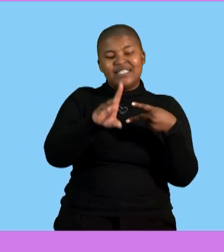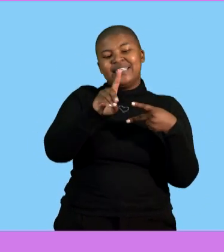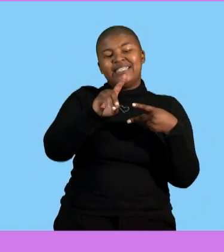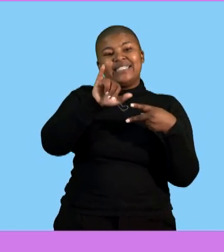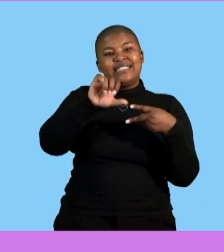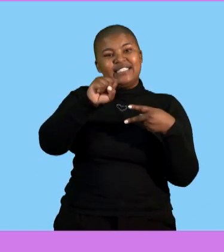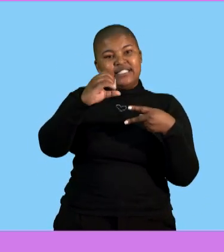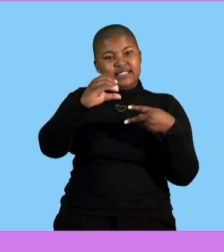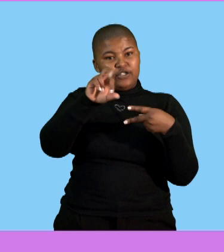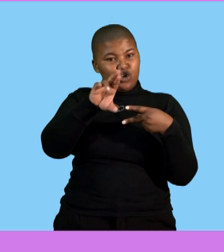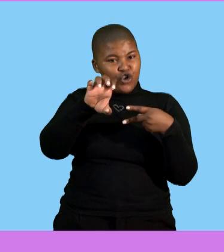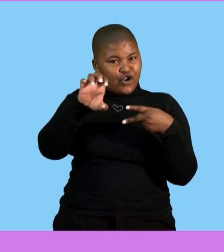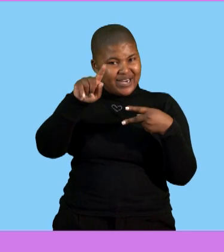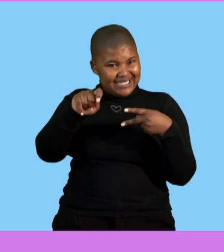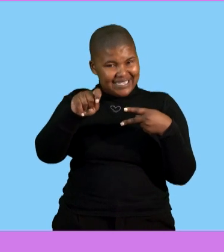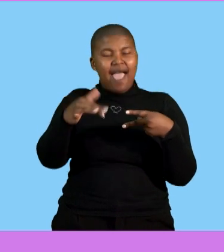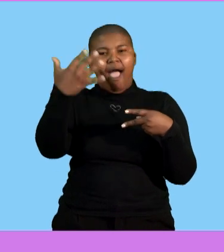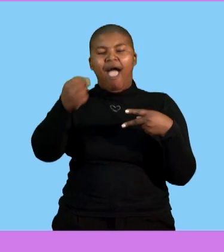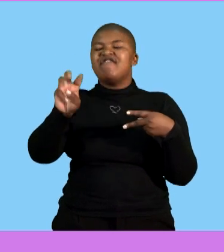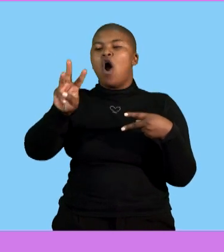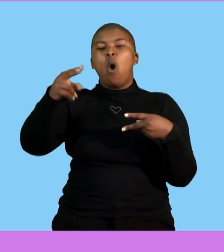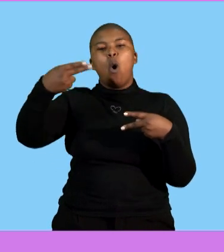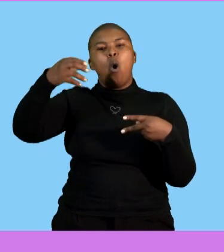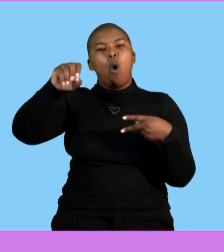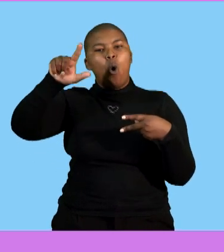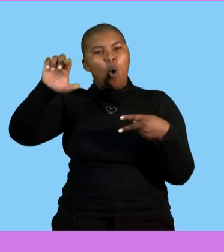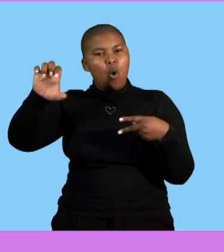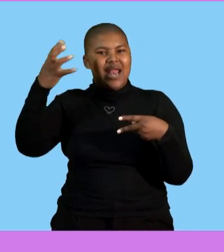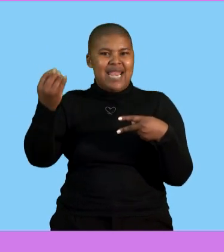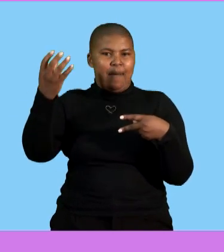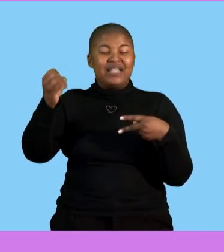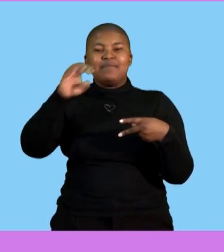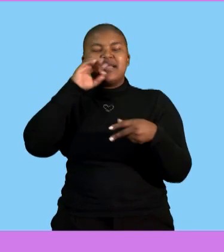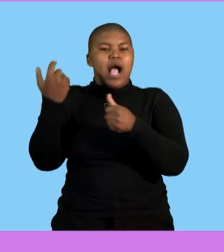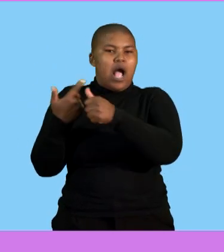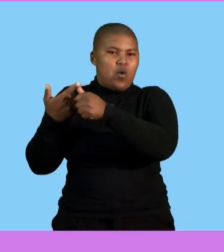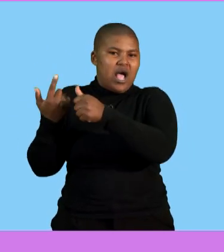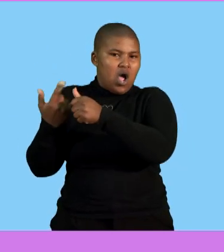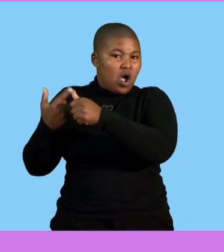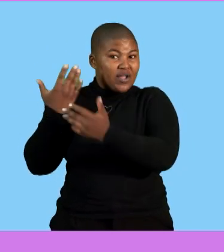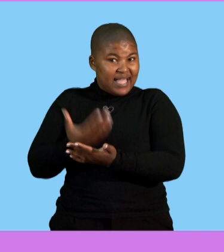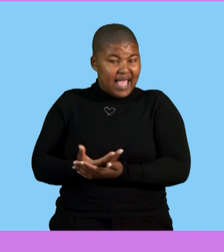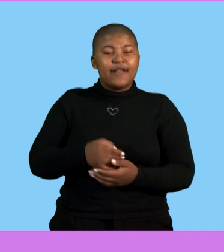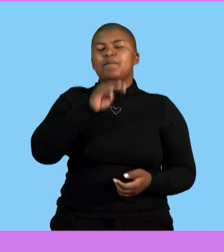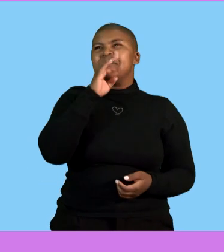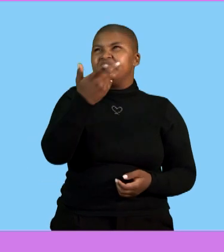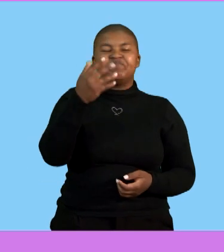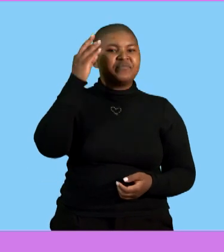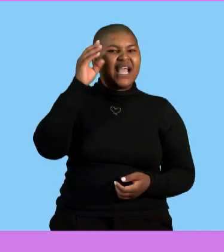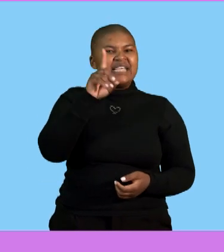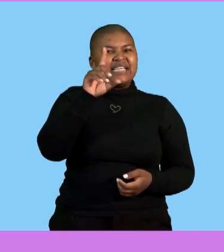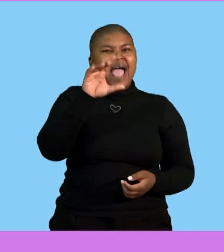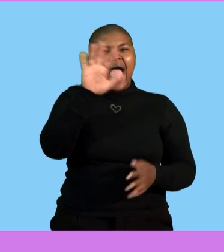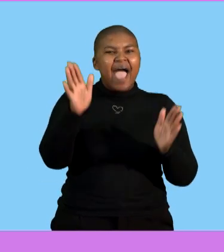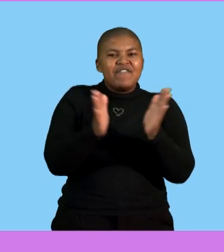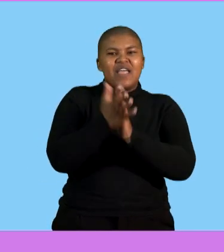Discrete data will consist of whole numbers, and it can be taken through counting. It means now when you are dealing with a data